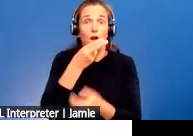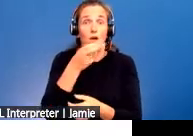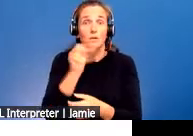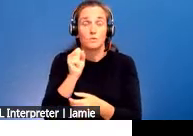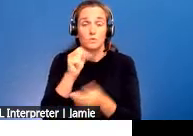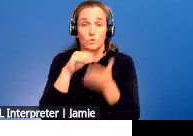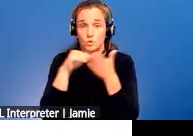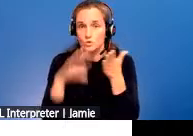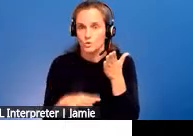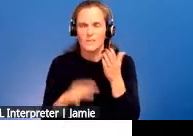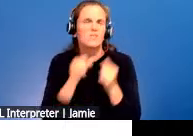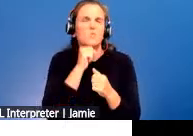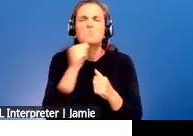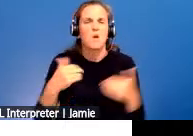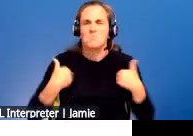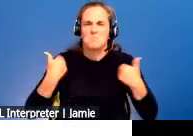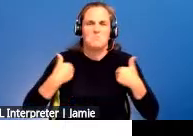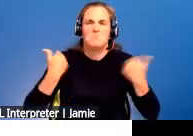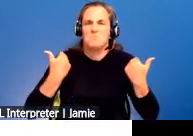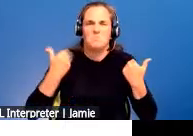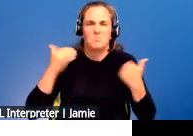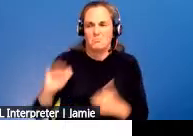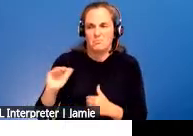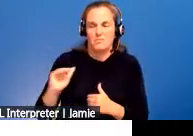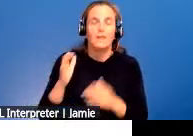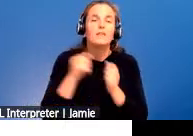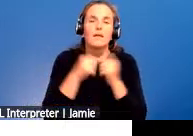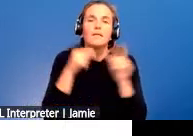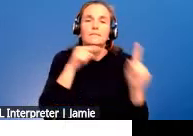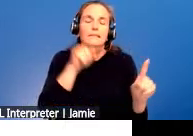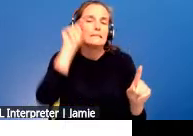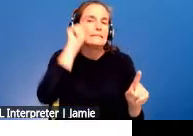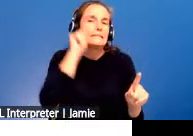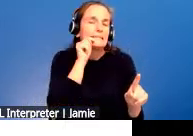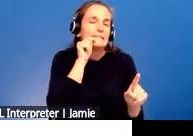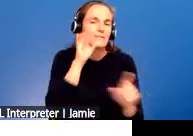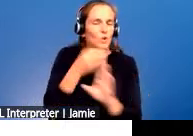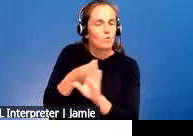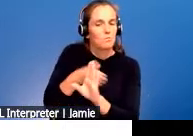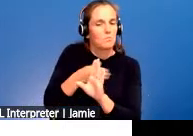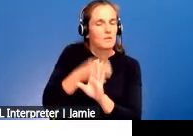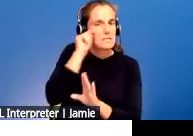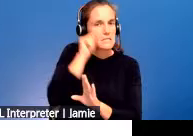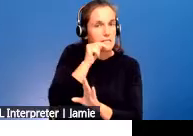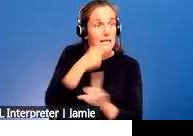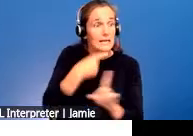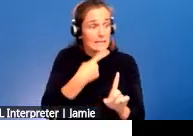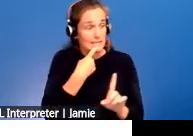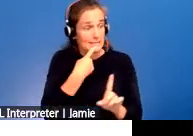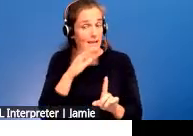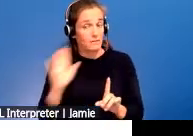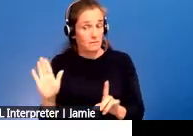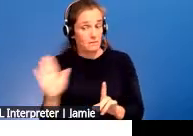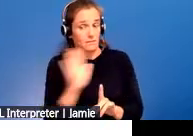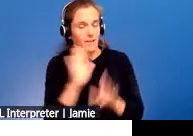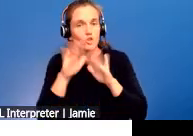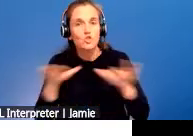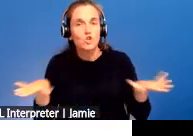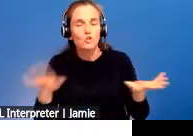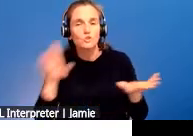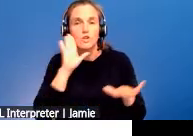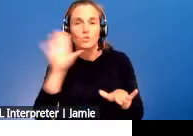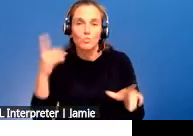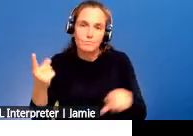these were not little kids, these were teenagers or preteens. And they would say that their children would be in tears every